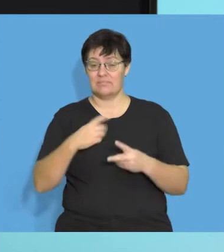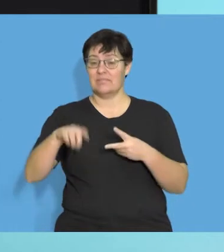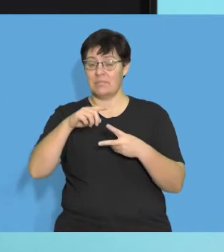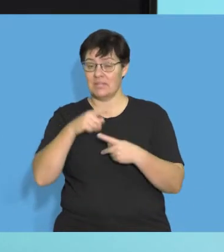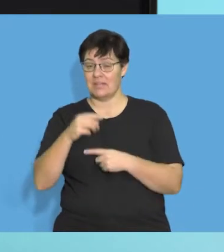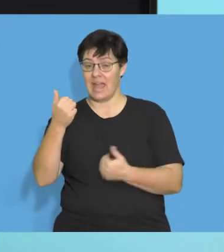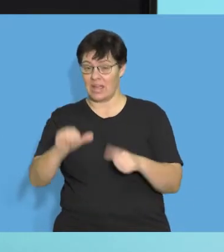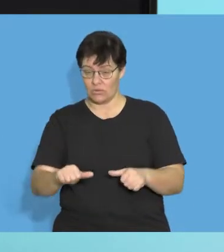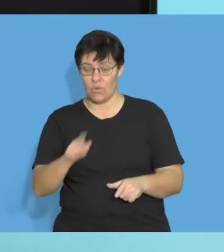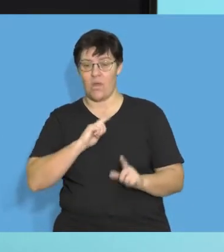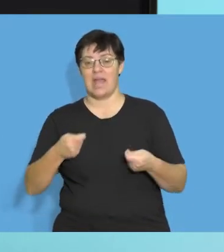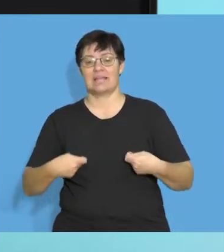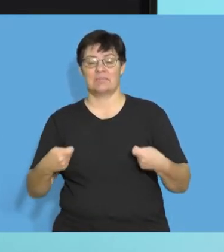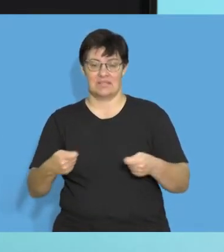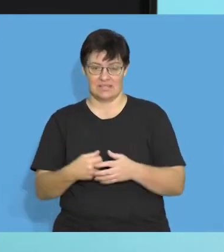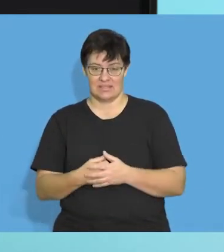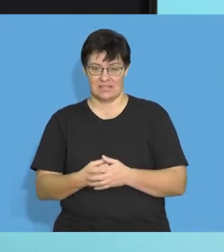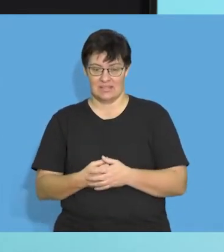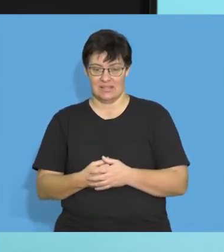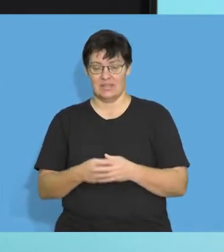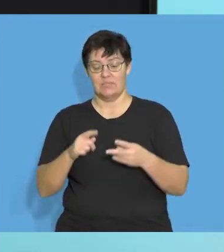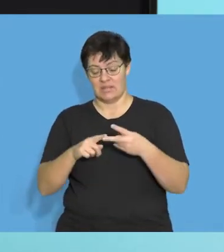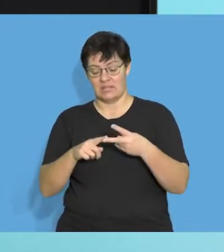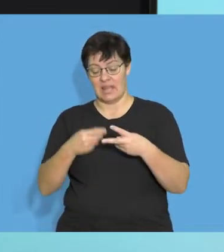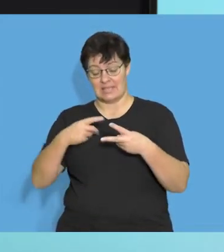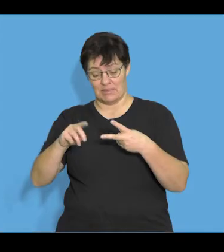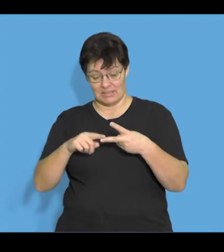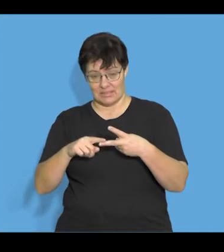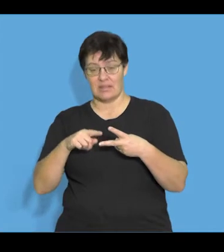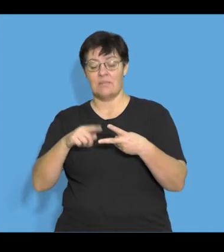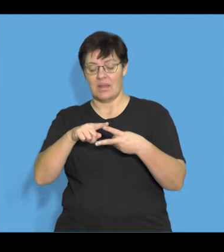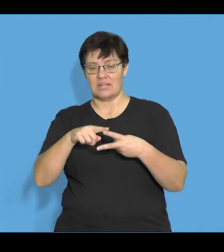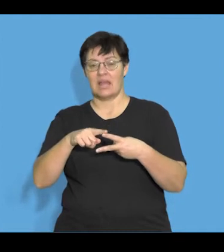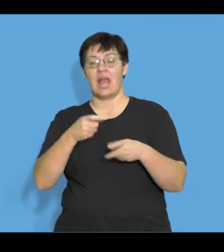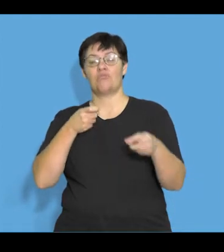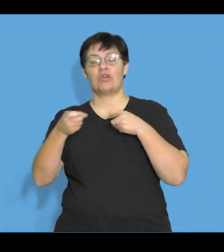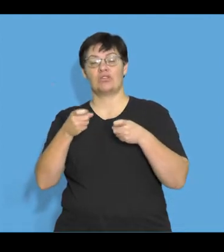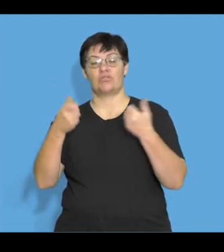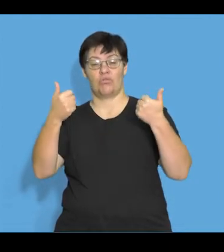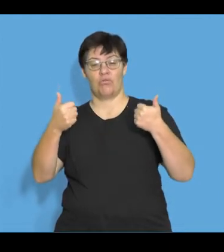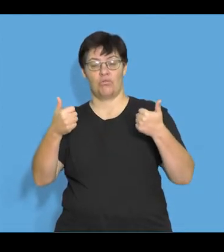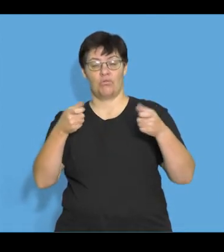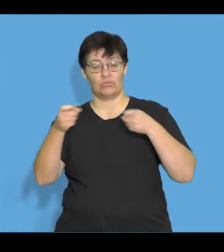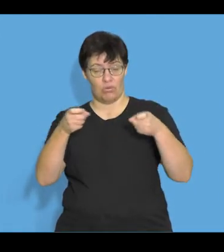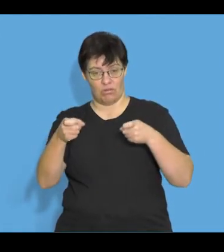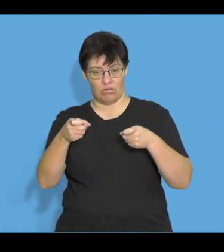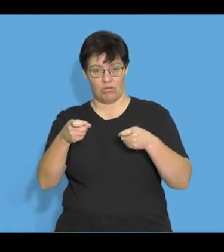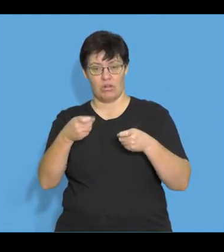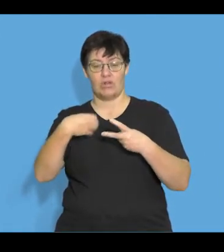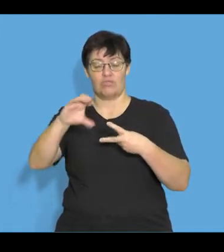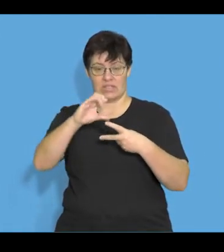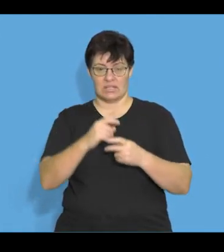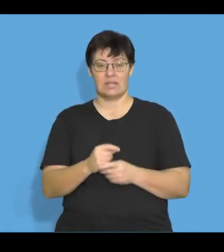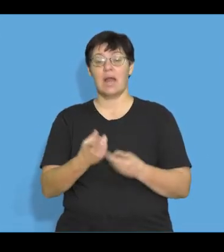it's an expense. A credit to my creditors control because that's my liability. And the amount is